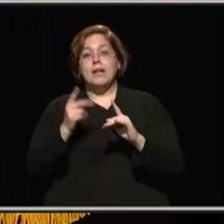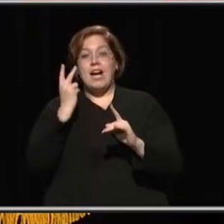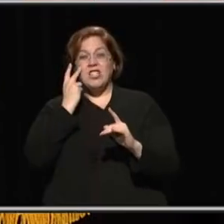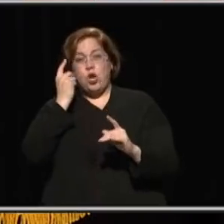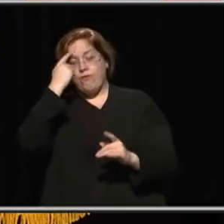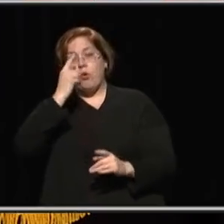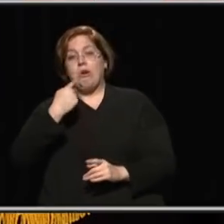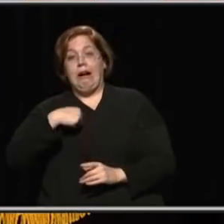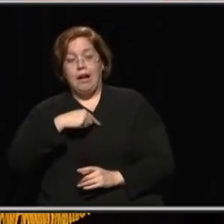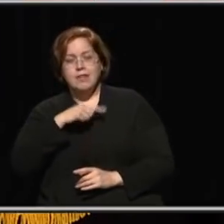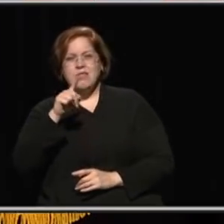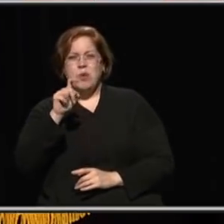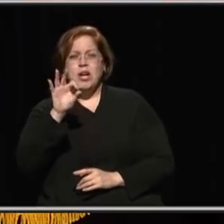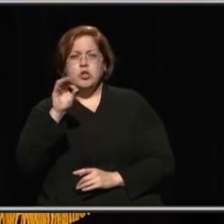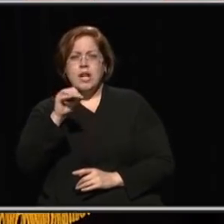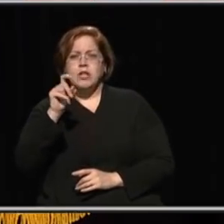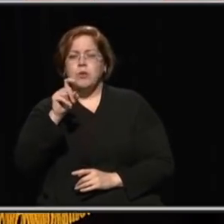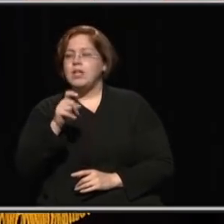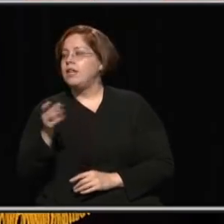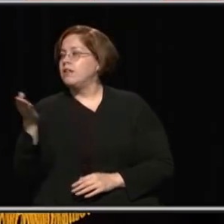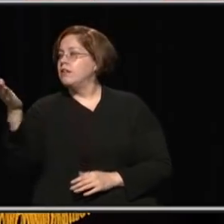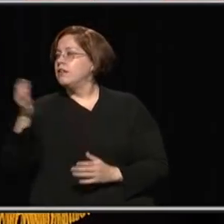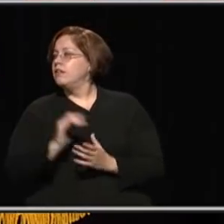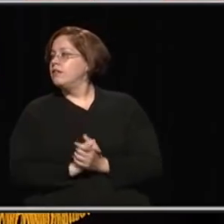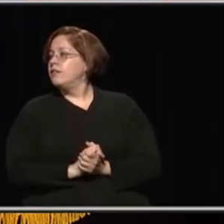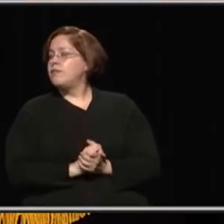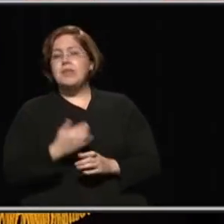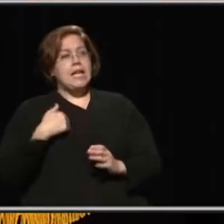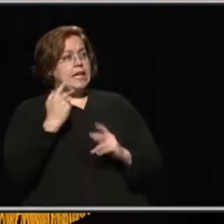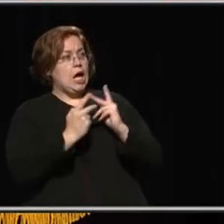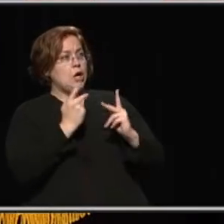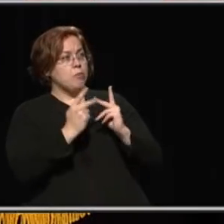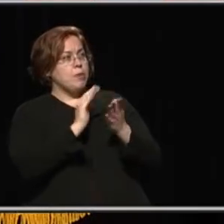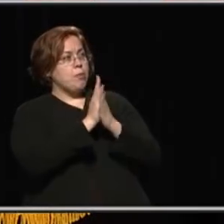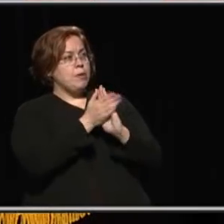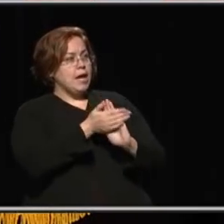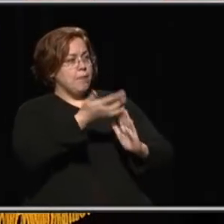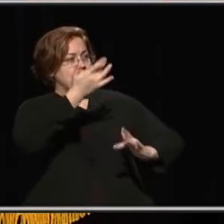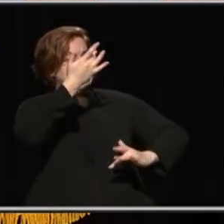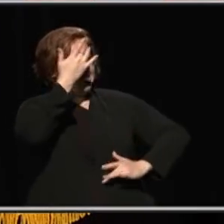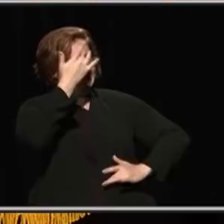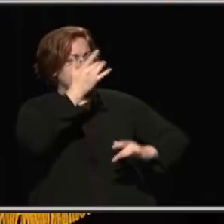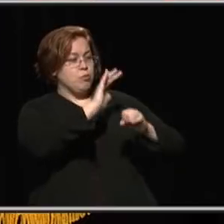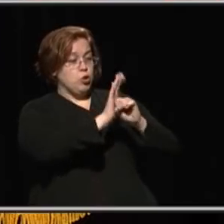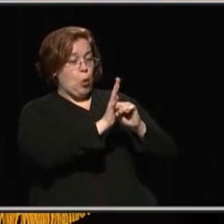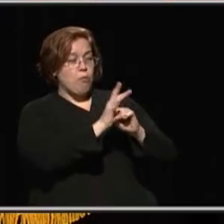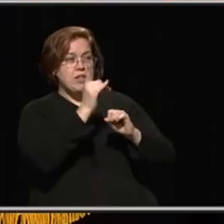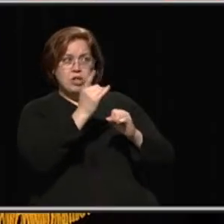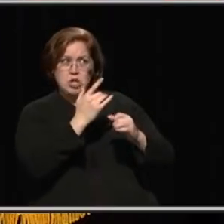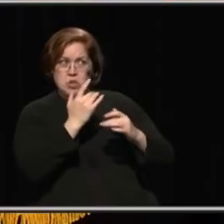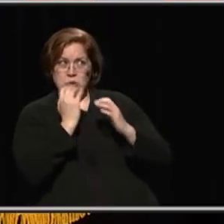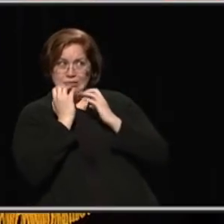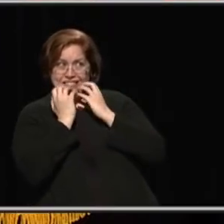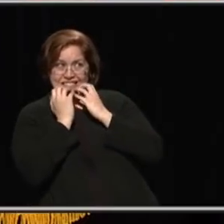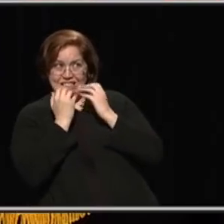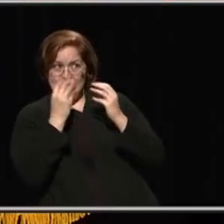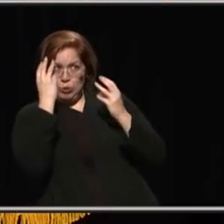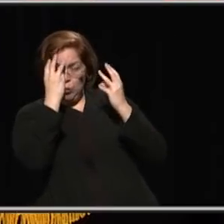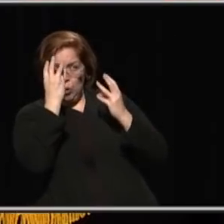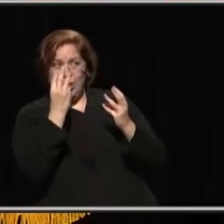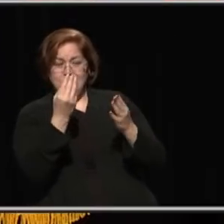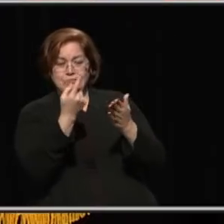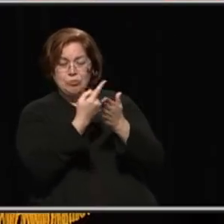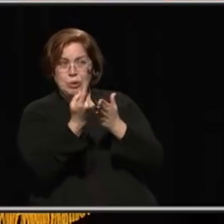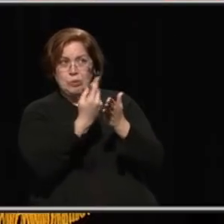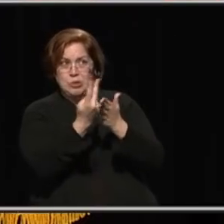so that we need. Dr. Davis, younger people are getting infected with COVID-19. Do you worry that in a number of weeks from now,